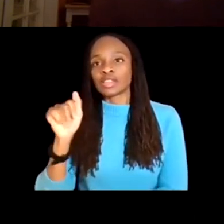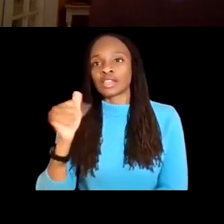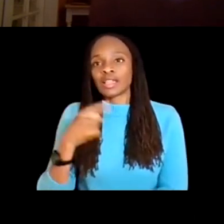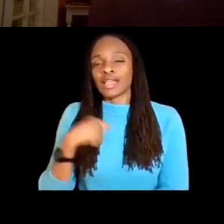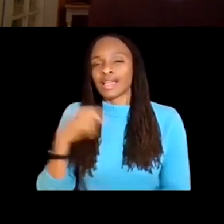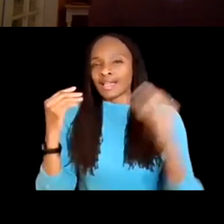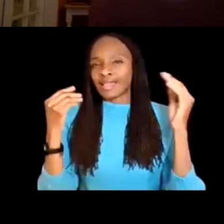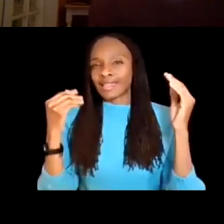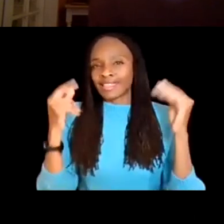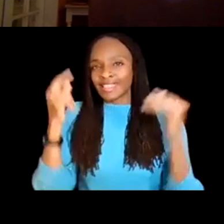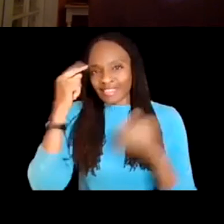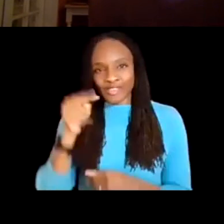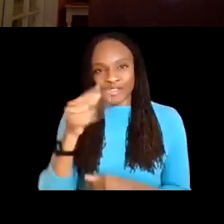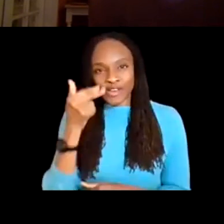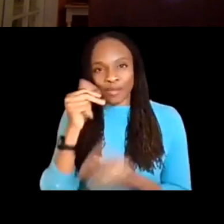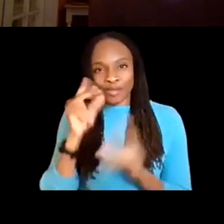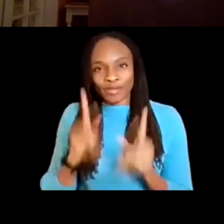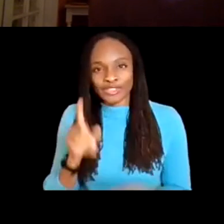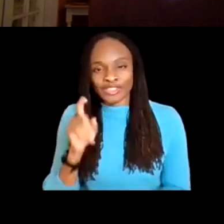I am.